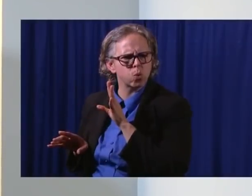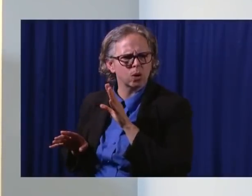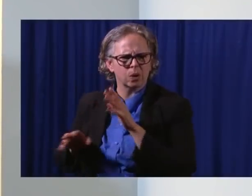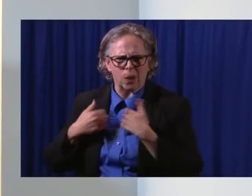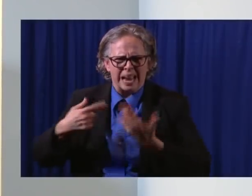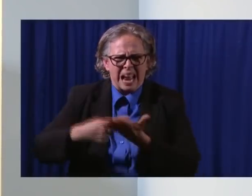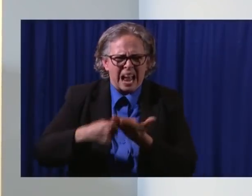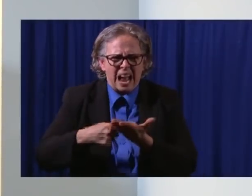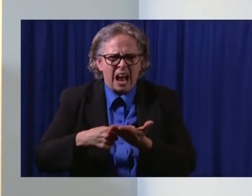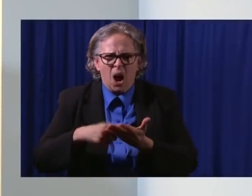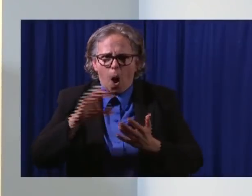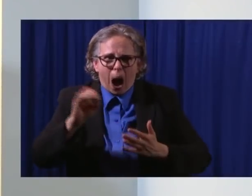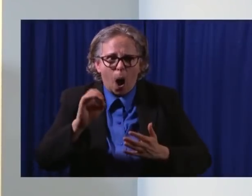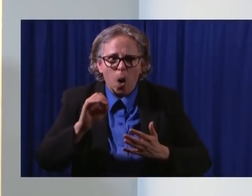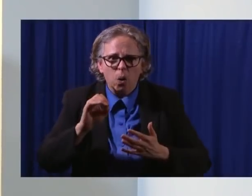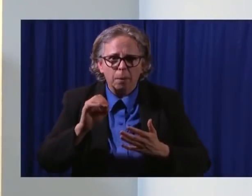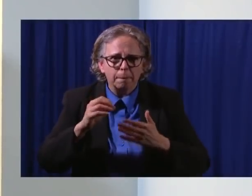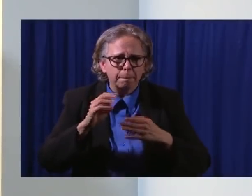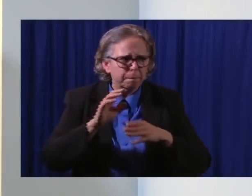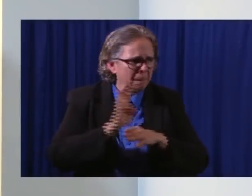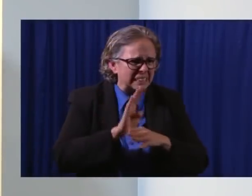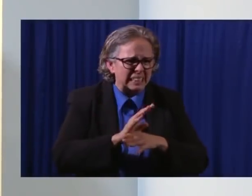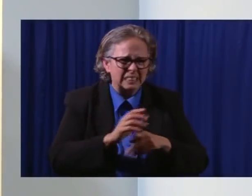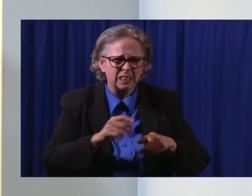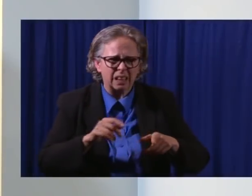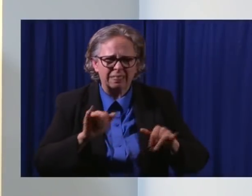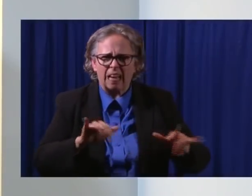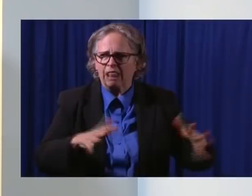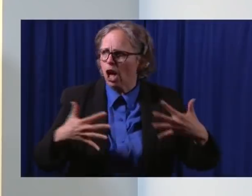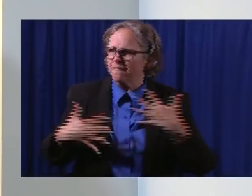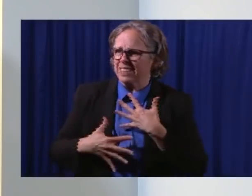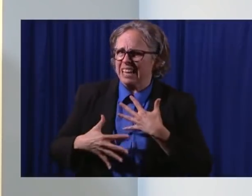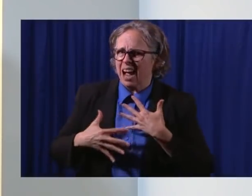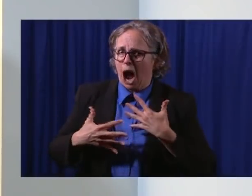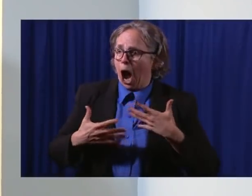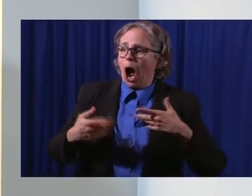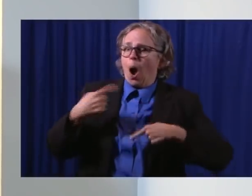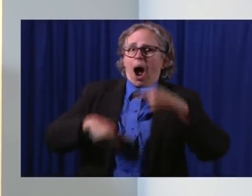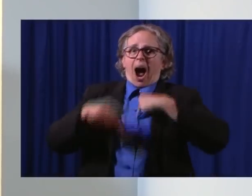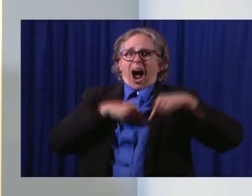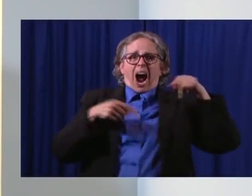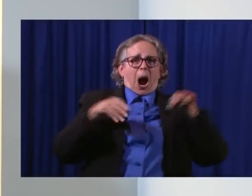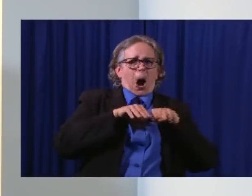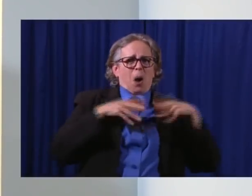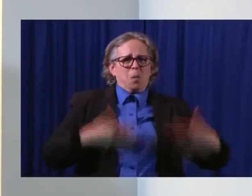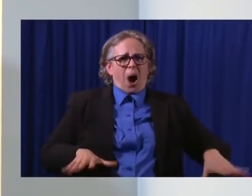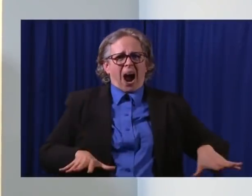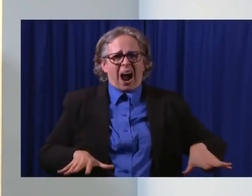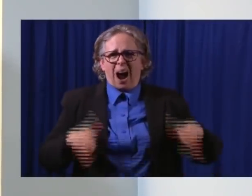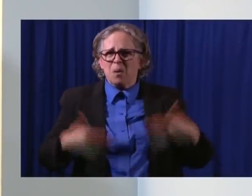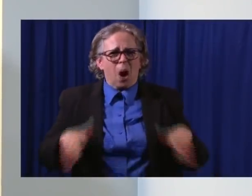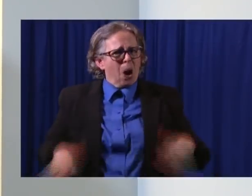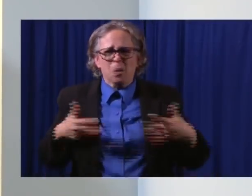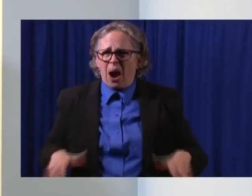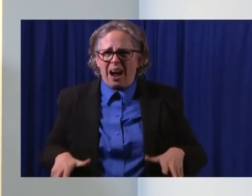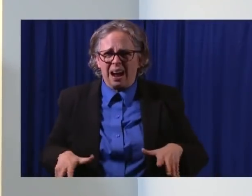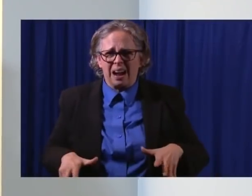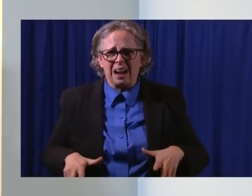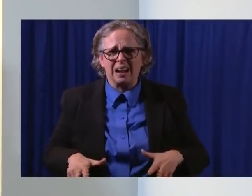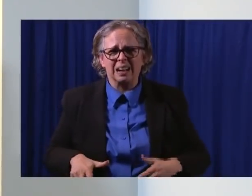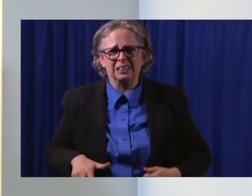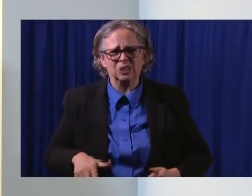None of us want to go backwards. We do daily calls with business leaders. We were on the phone with the Akron Chamber of